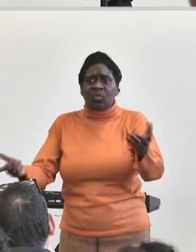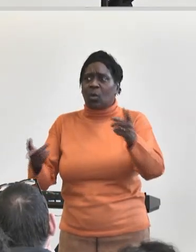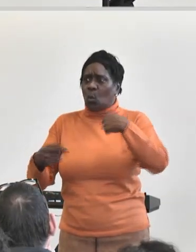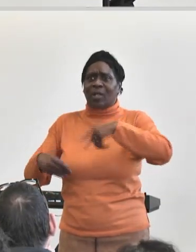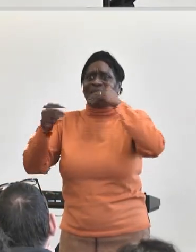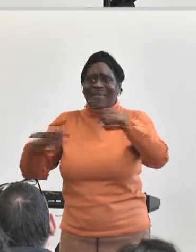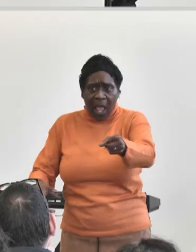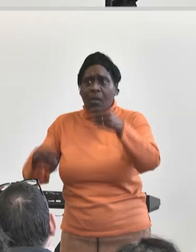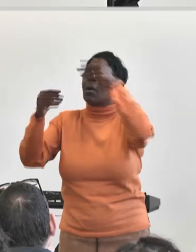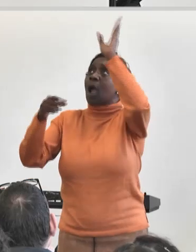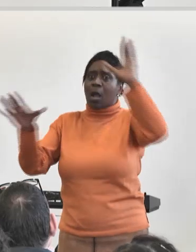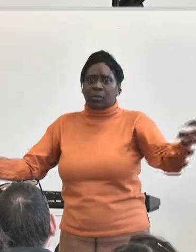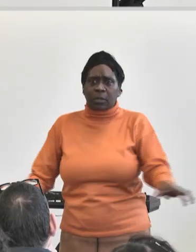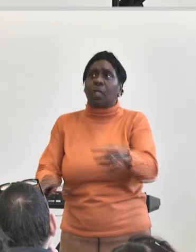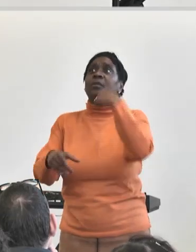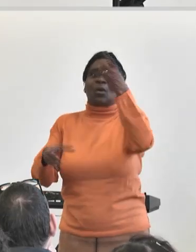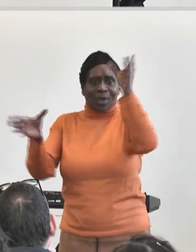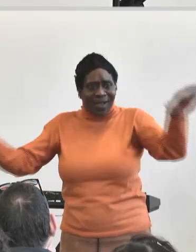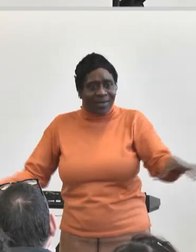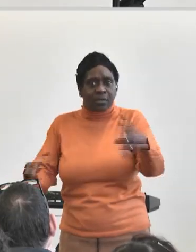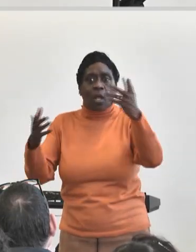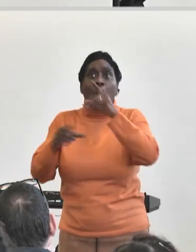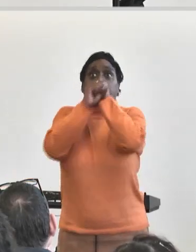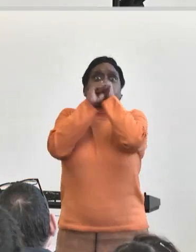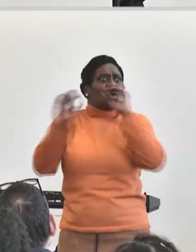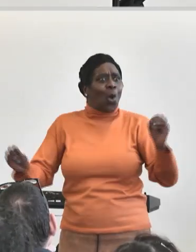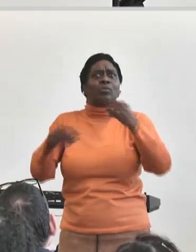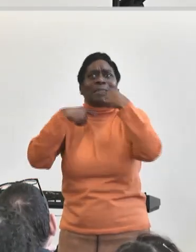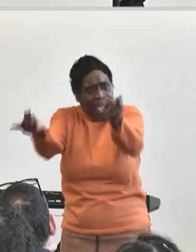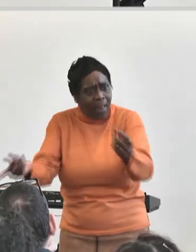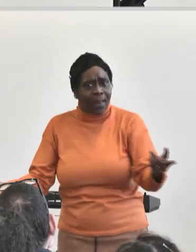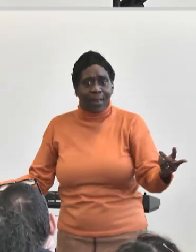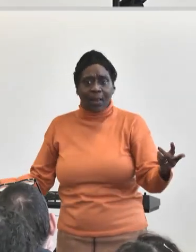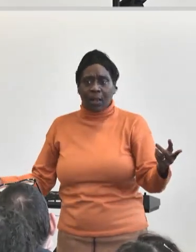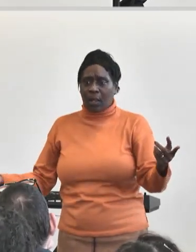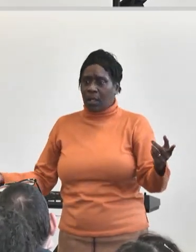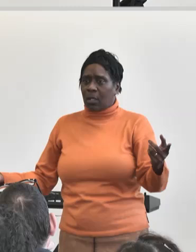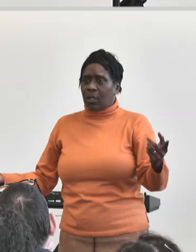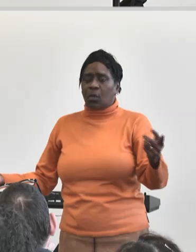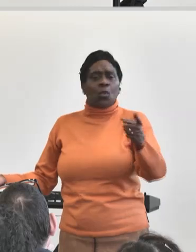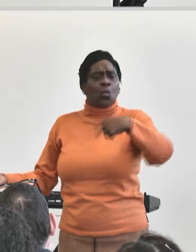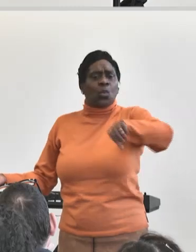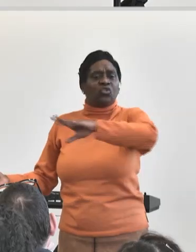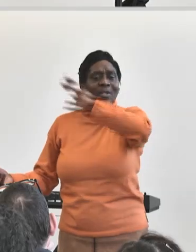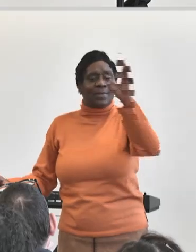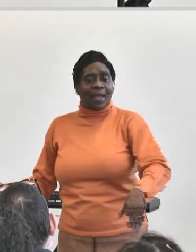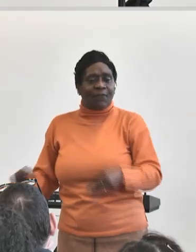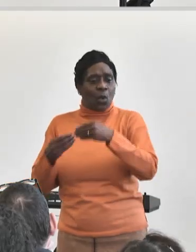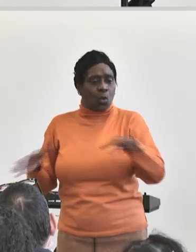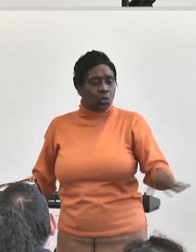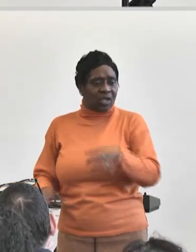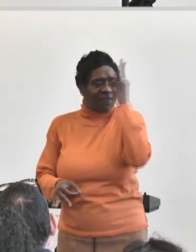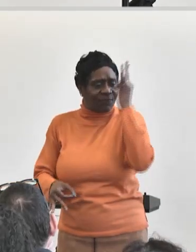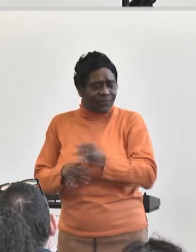lose our love. Y mi oración es de que nunca perdamos ese amor. And also that we would never lose our boldness to speak no to